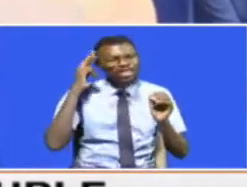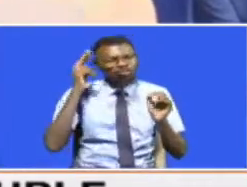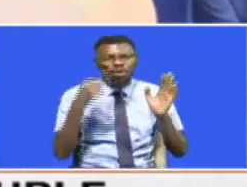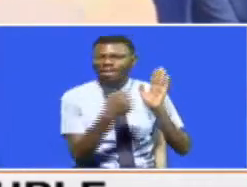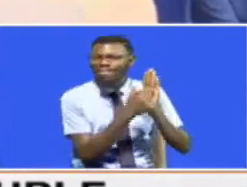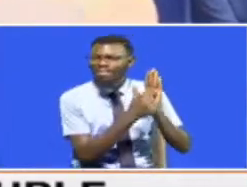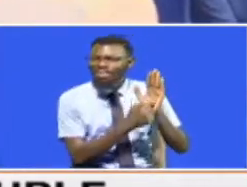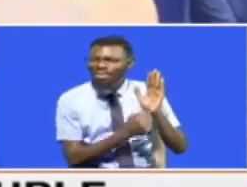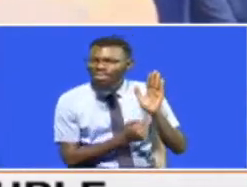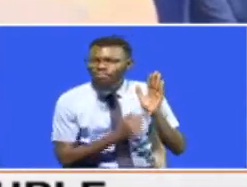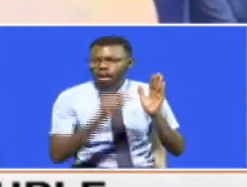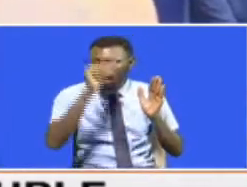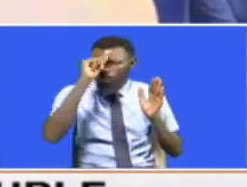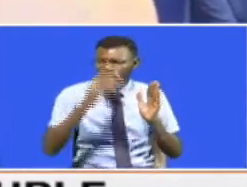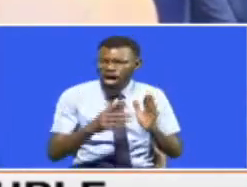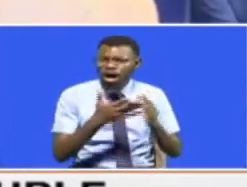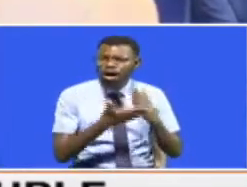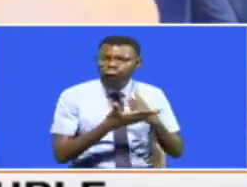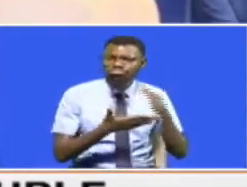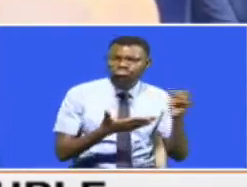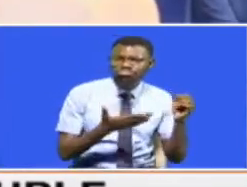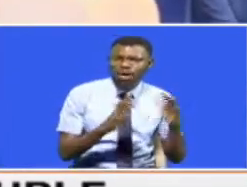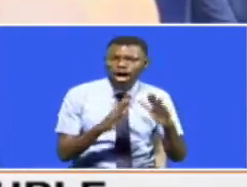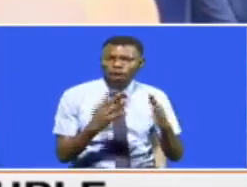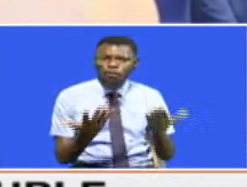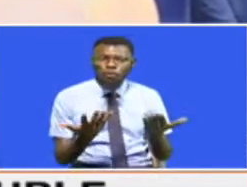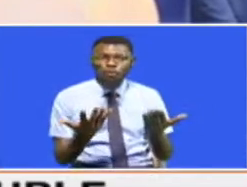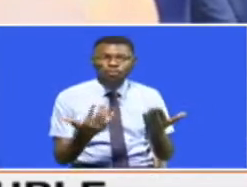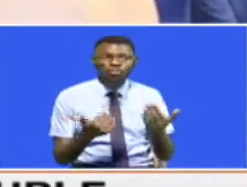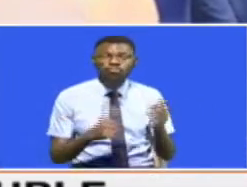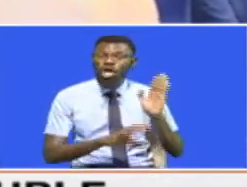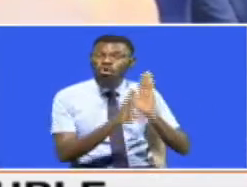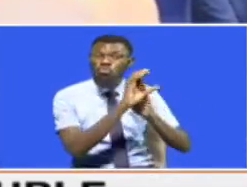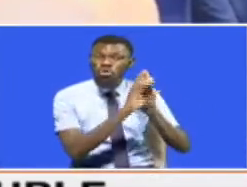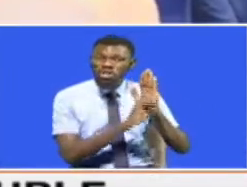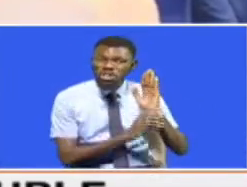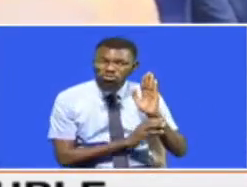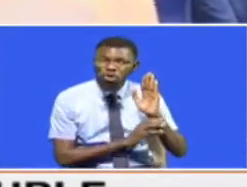governor from office, which includes violation of the constitution,